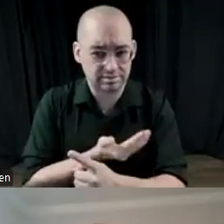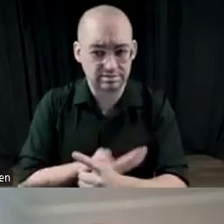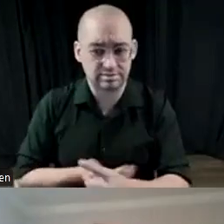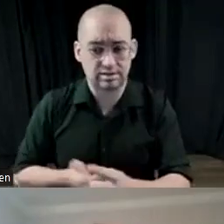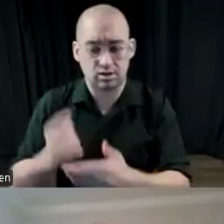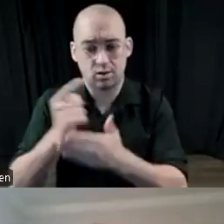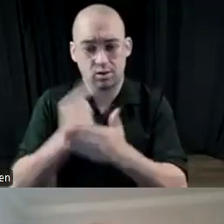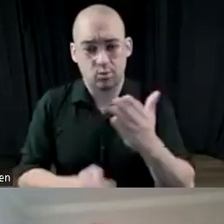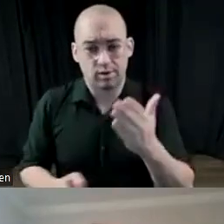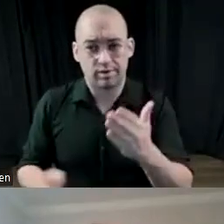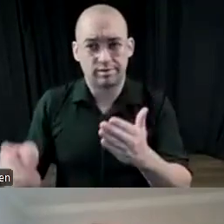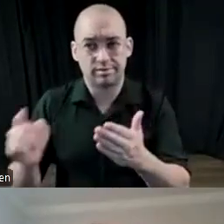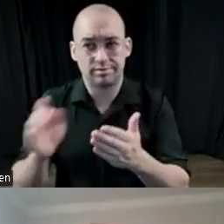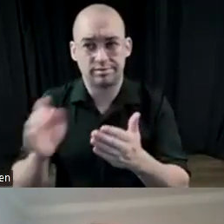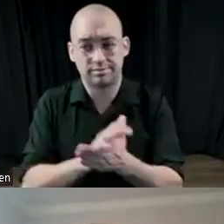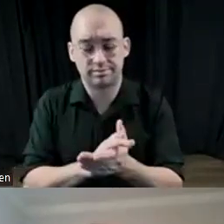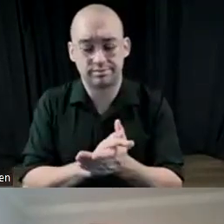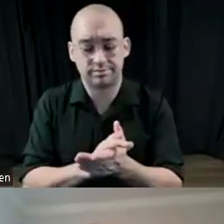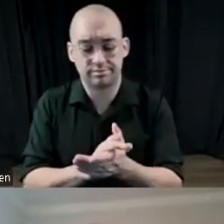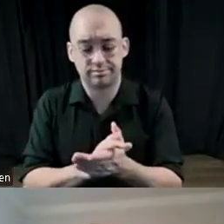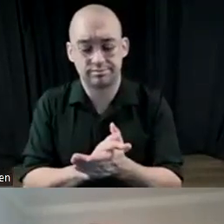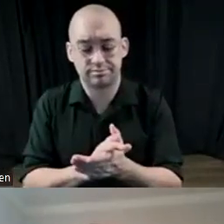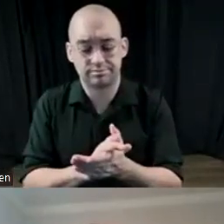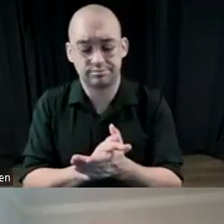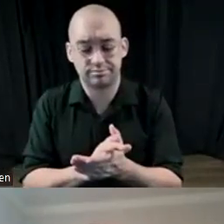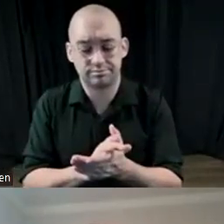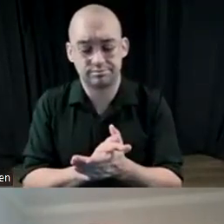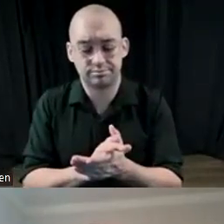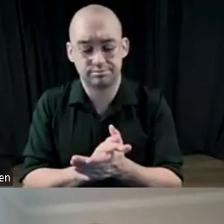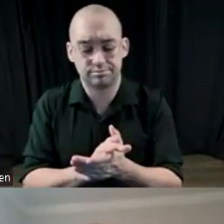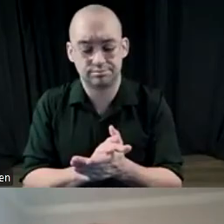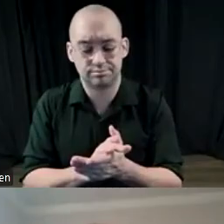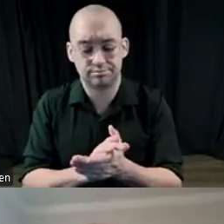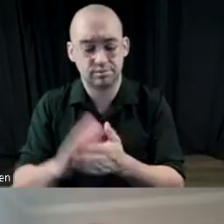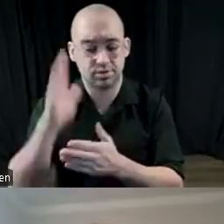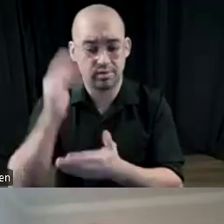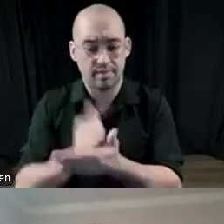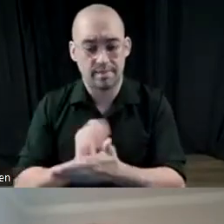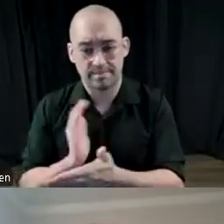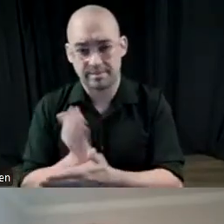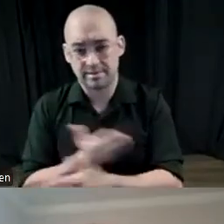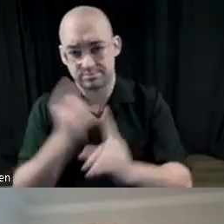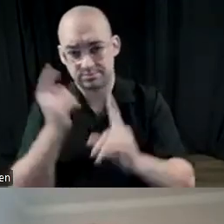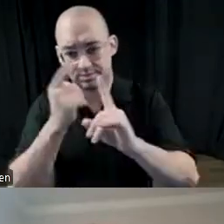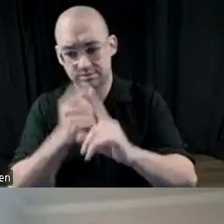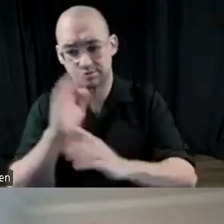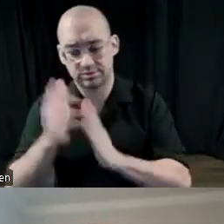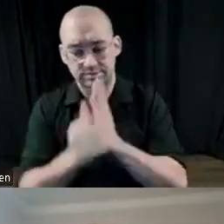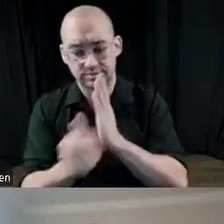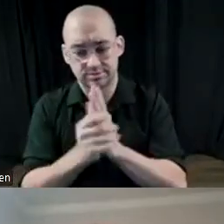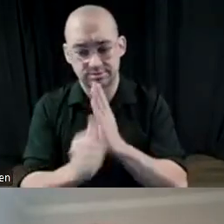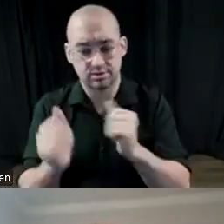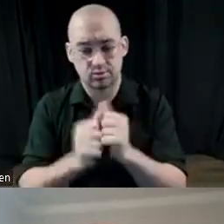going to, you're going to help us prioritize, I think, based on your expertise and particularly with the older